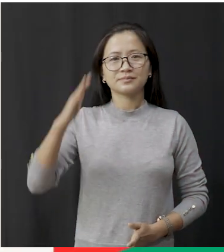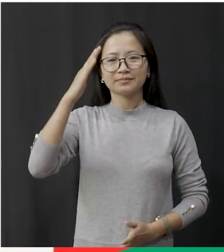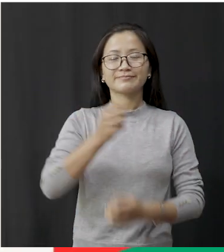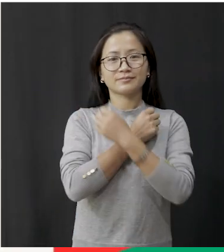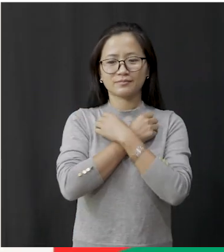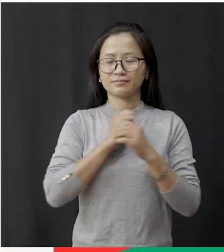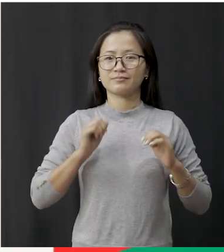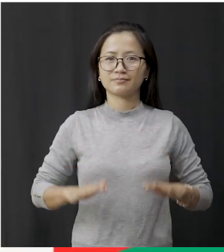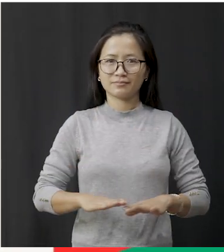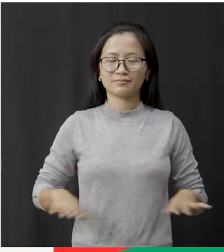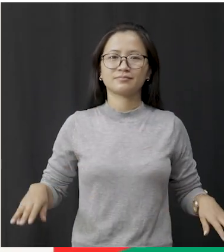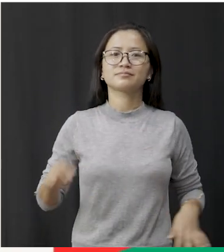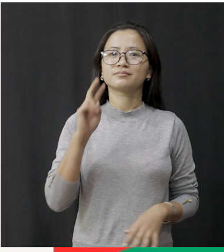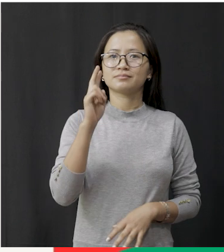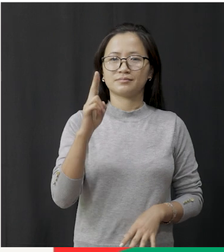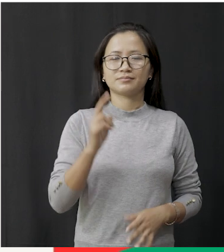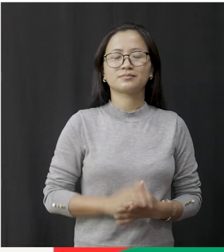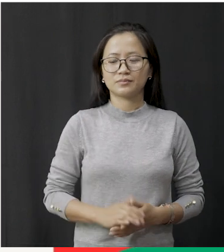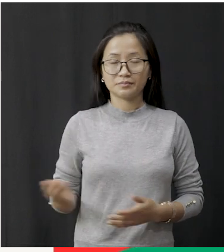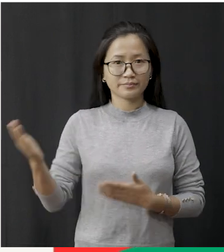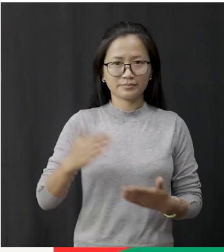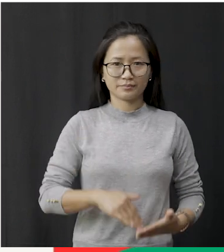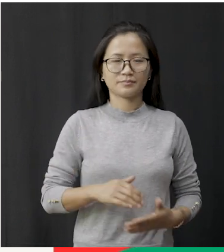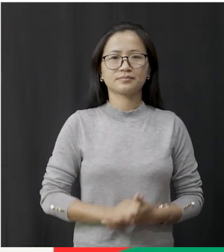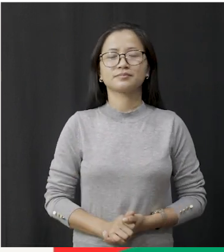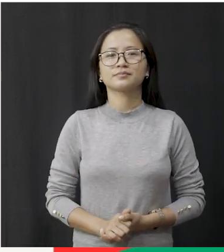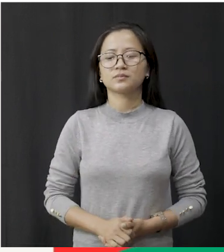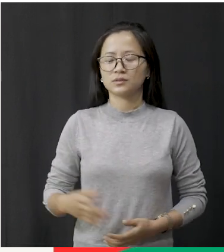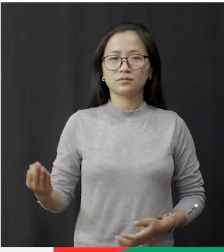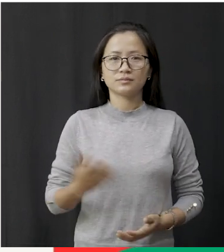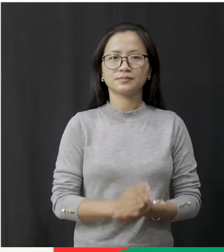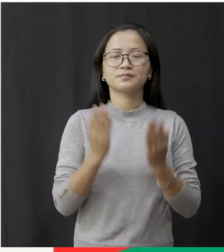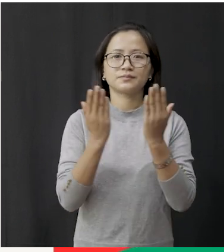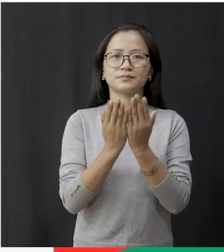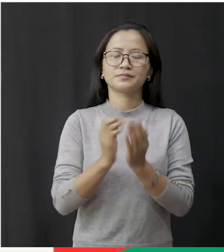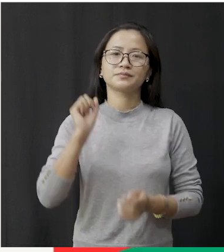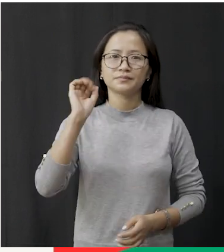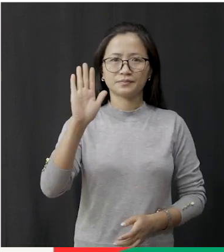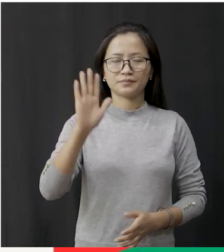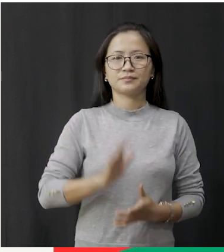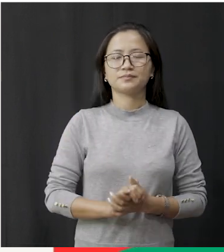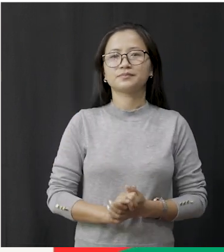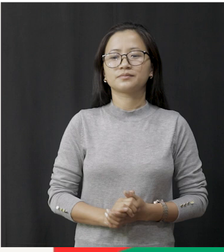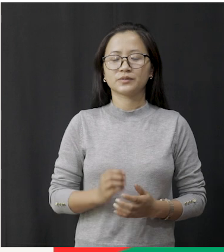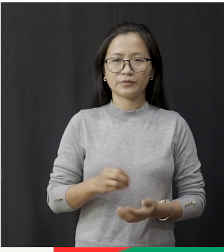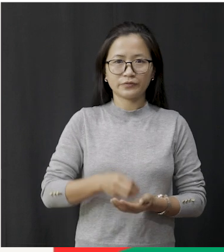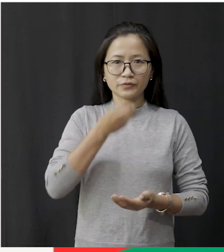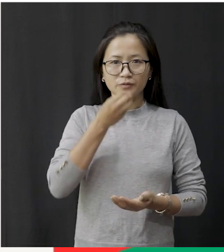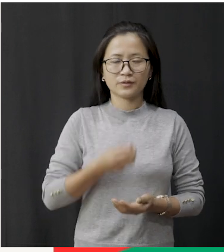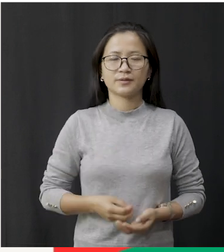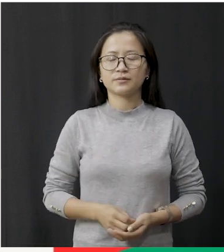Hello, dear class 2 students. Welcome back. So today we will start new lesson, that is lesson 5, food and good